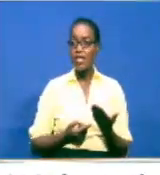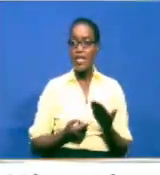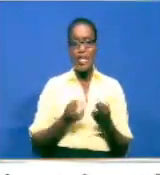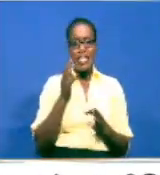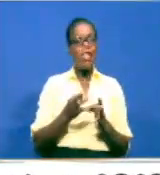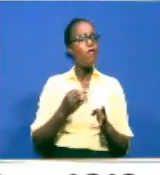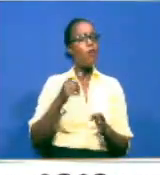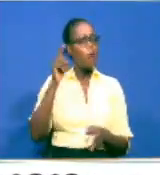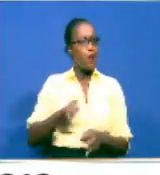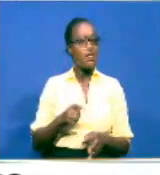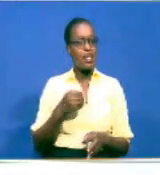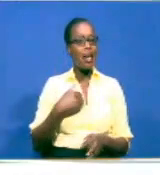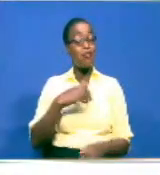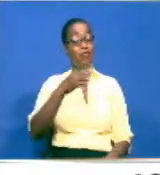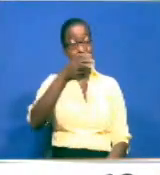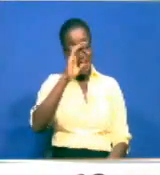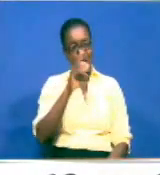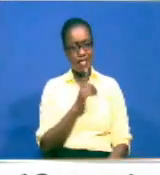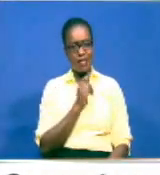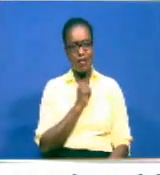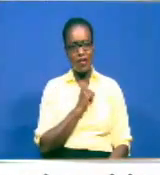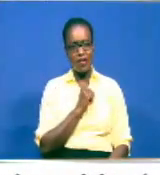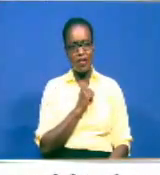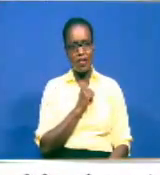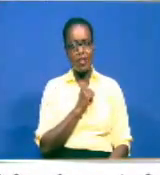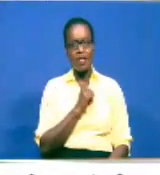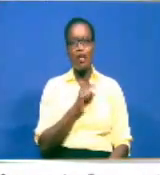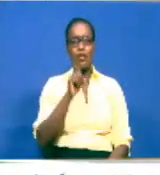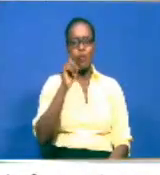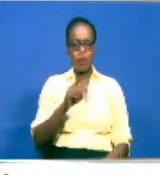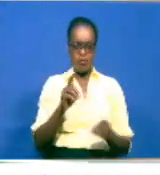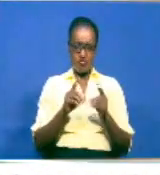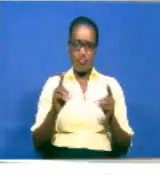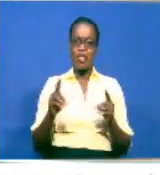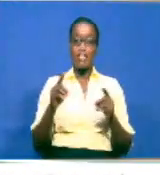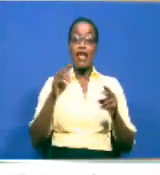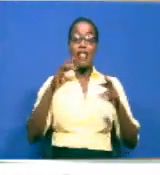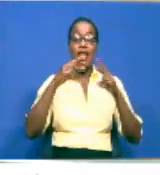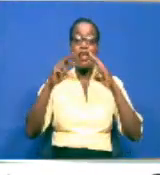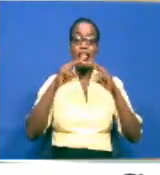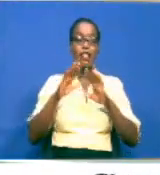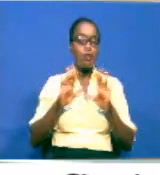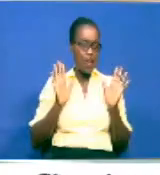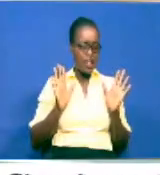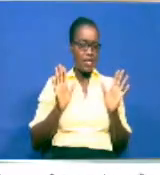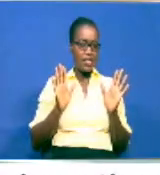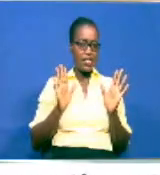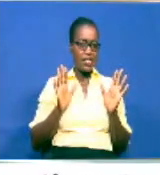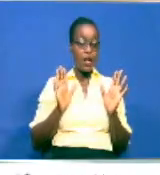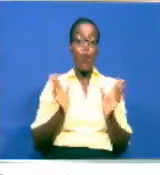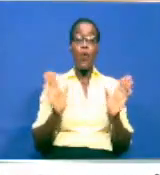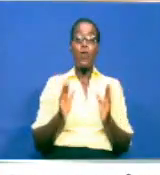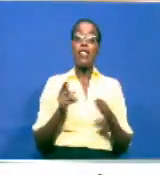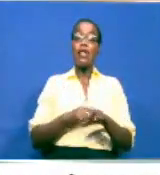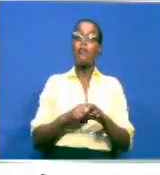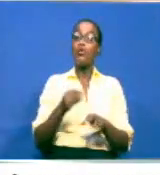to actually have a drink, an alcoholic beverage, you have to do that in the restaurant or the hotel that you're having food. But